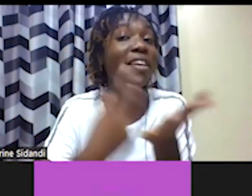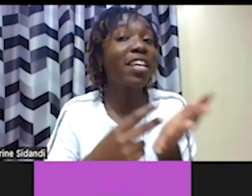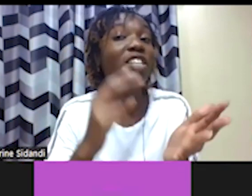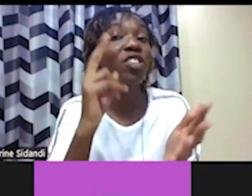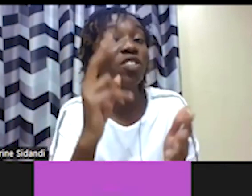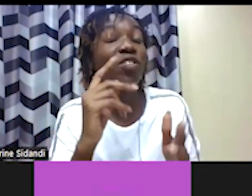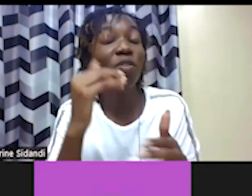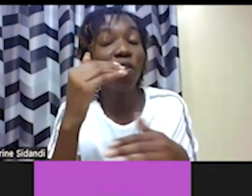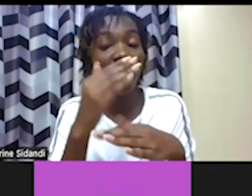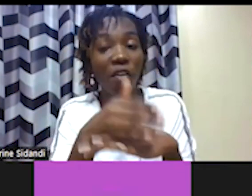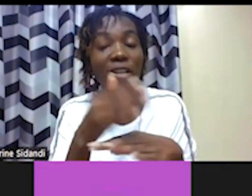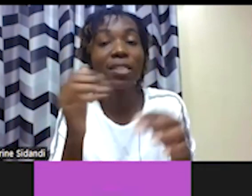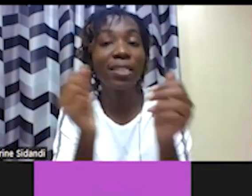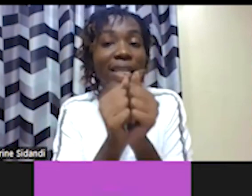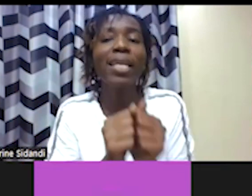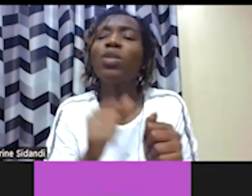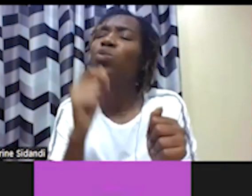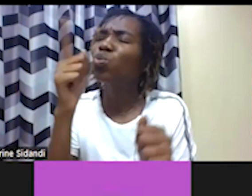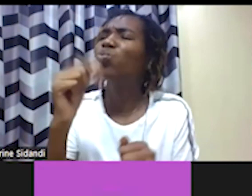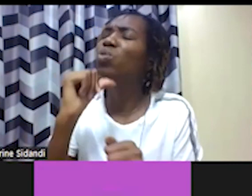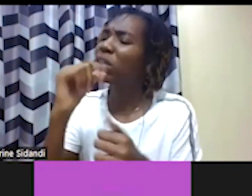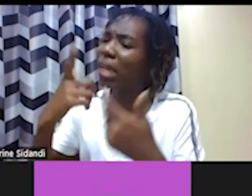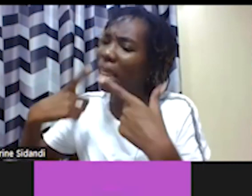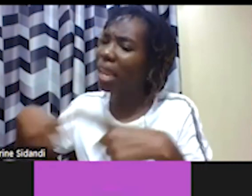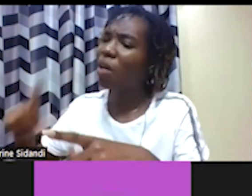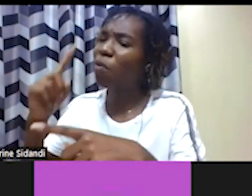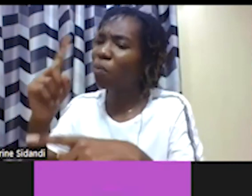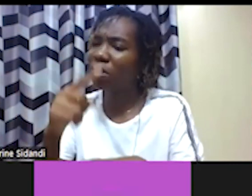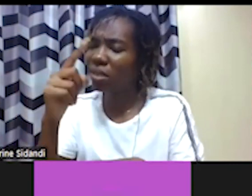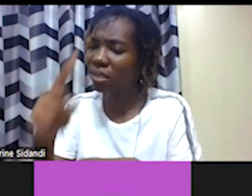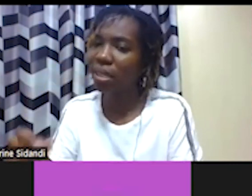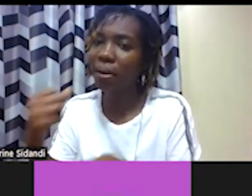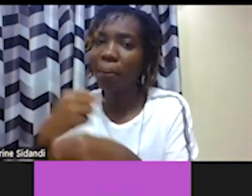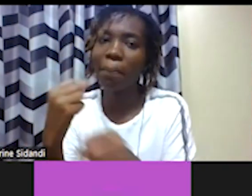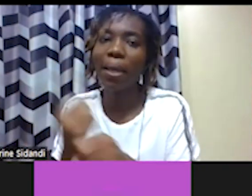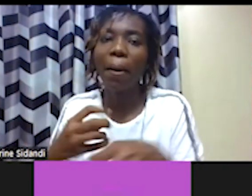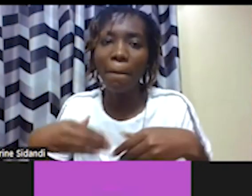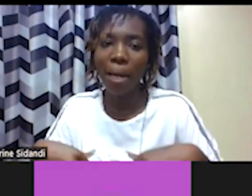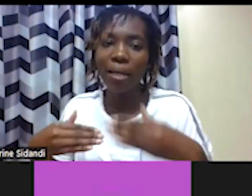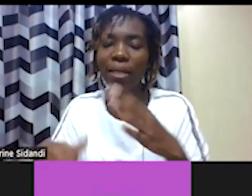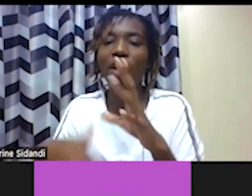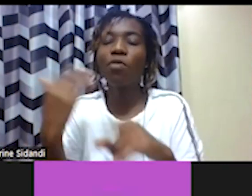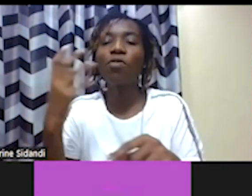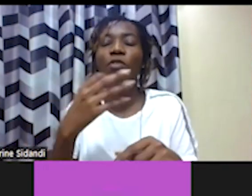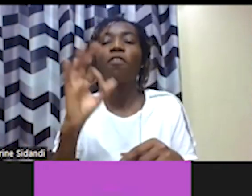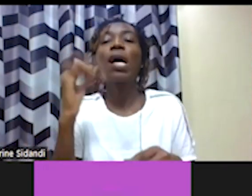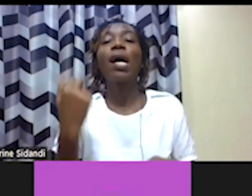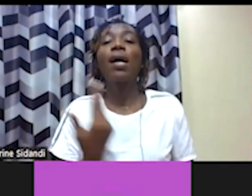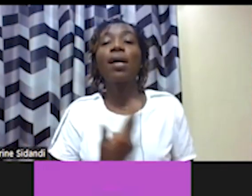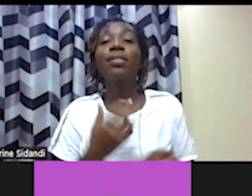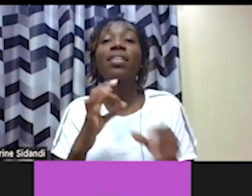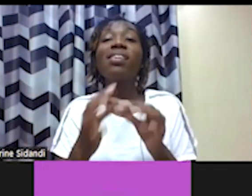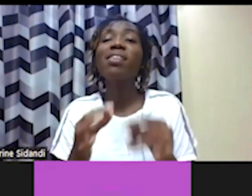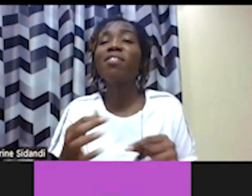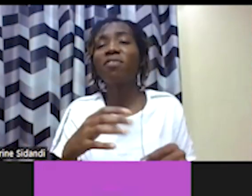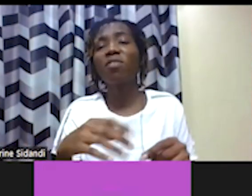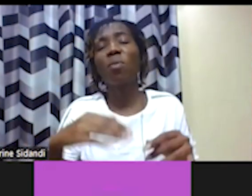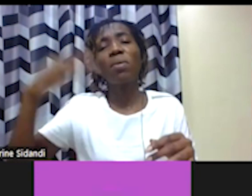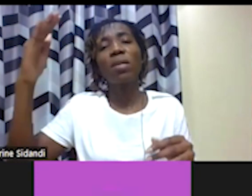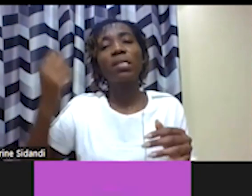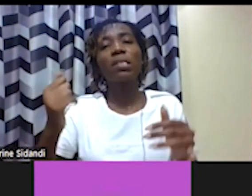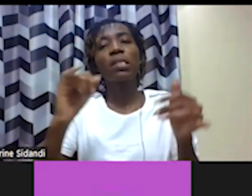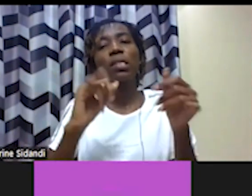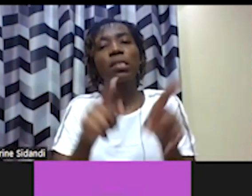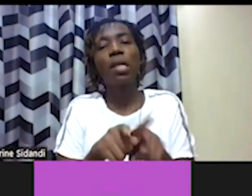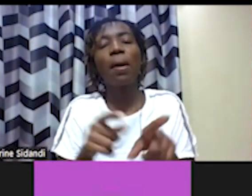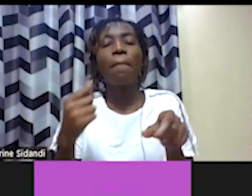failed. I said, don't let mistakes make monkeys out of us. If my other sister did not make it, doesn't mean I would make it. So